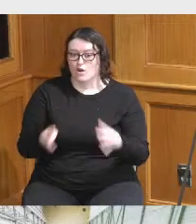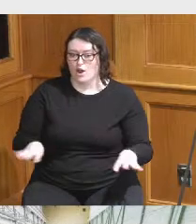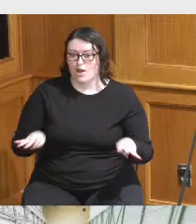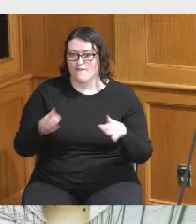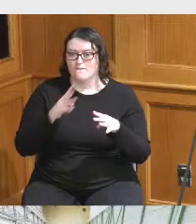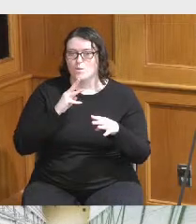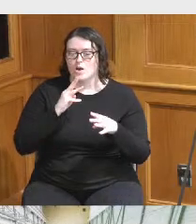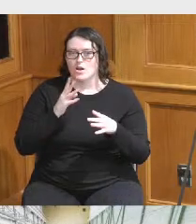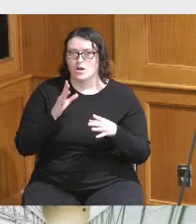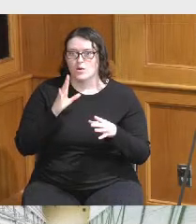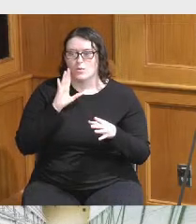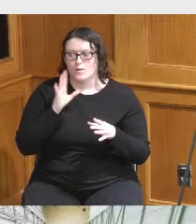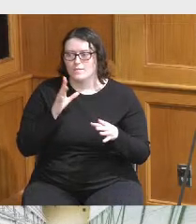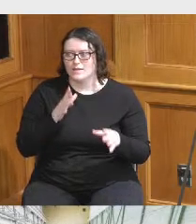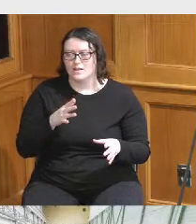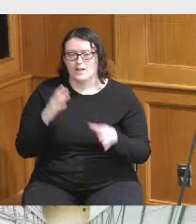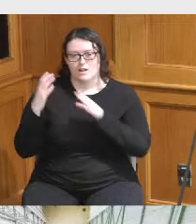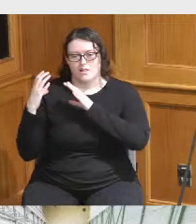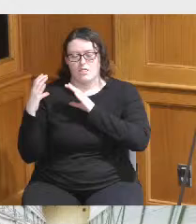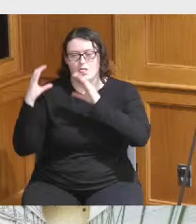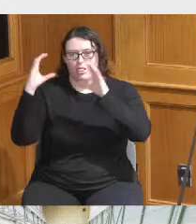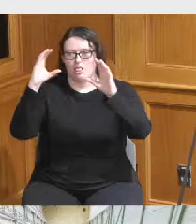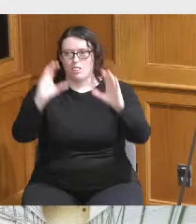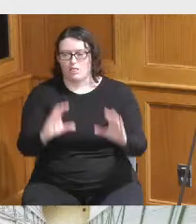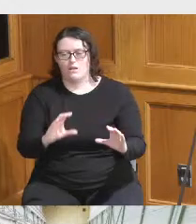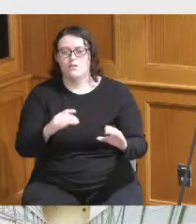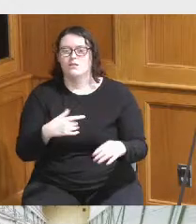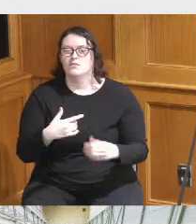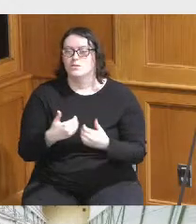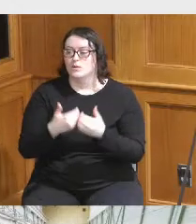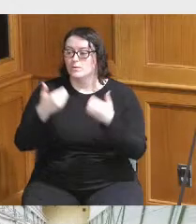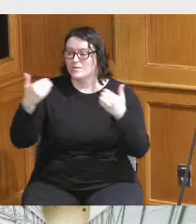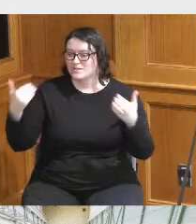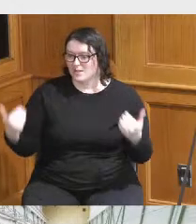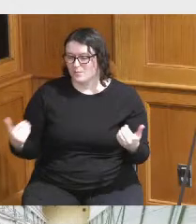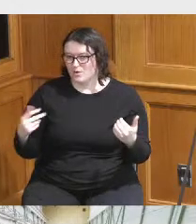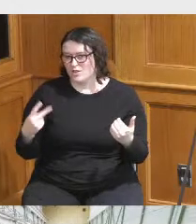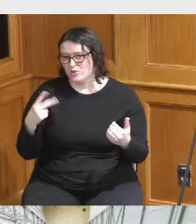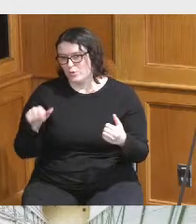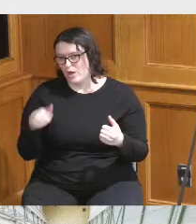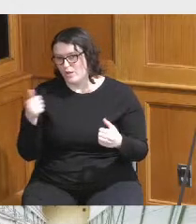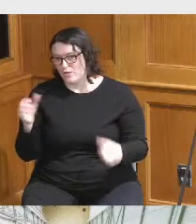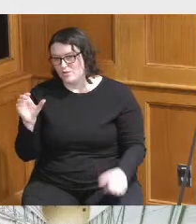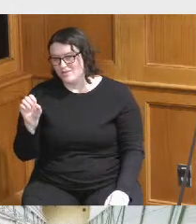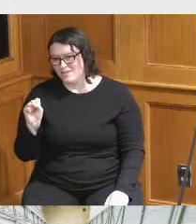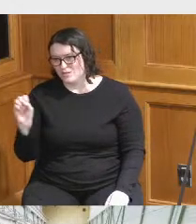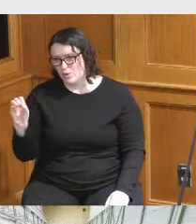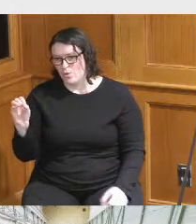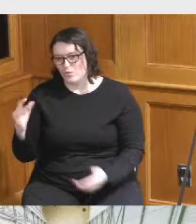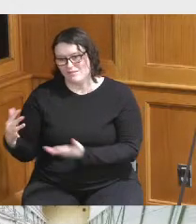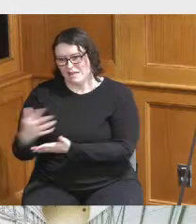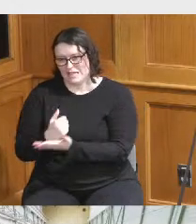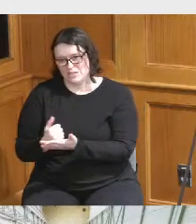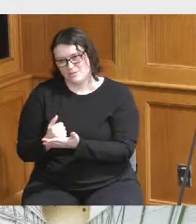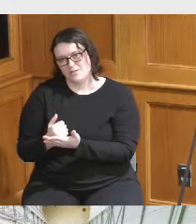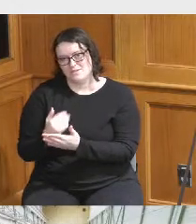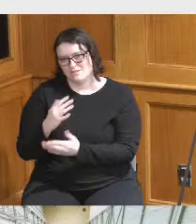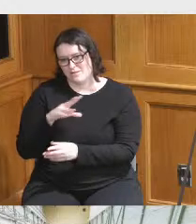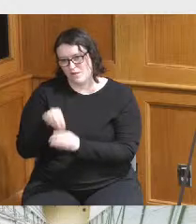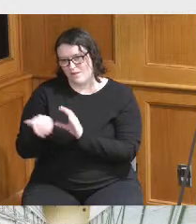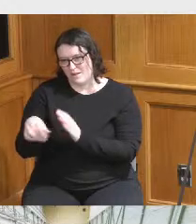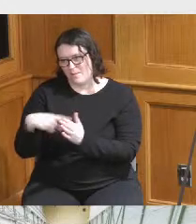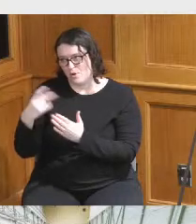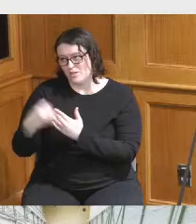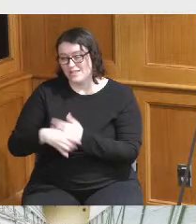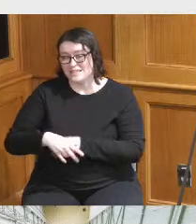the plant, right in the heart of our system, as well as fully separating two other CSO catchments as part of that project. So it